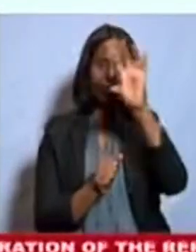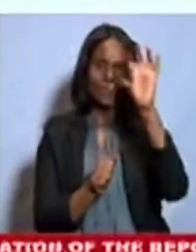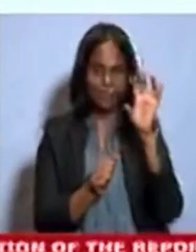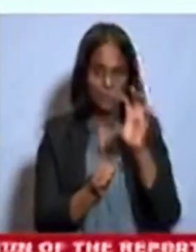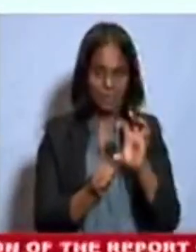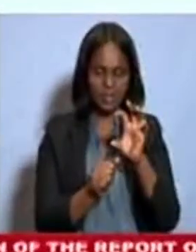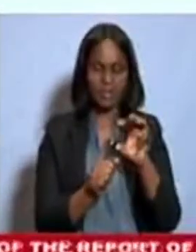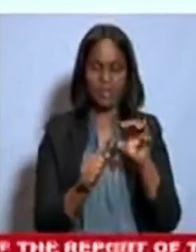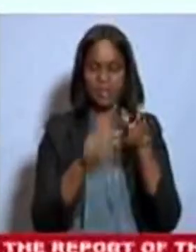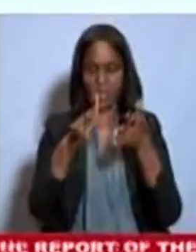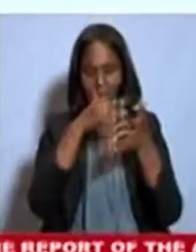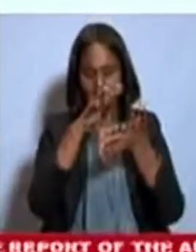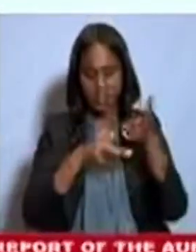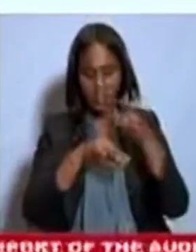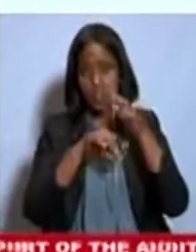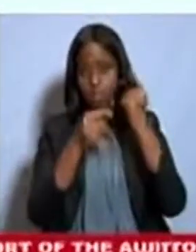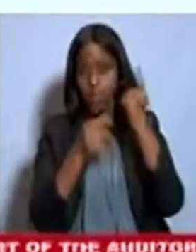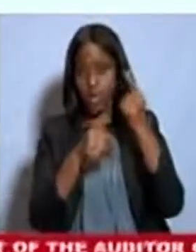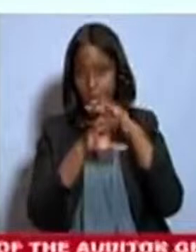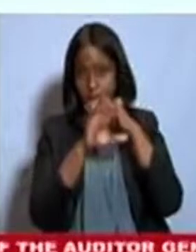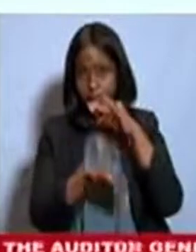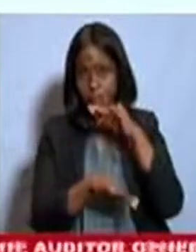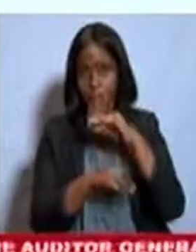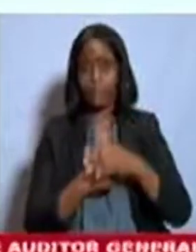See Table 1 below.